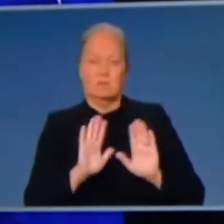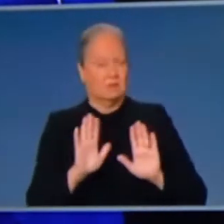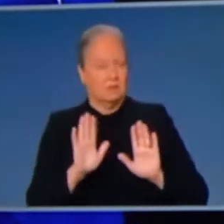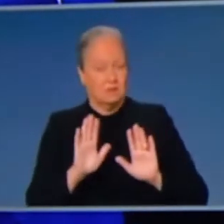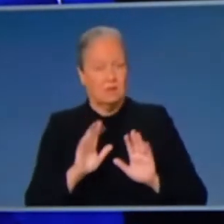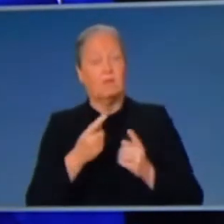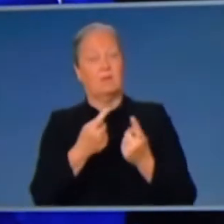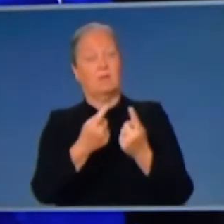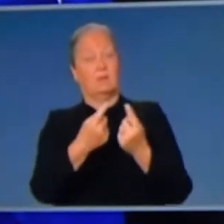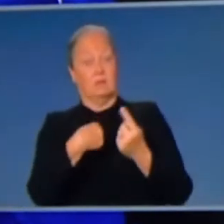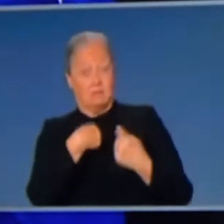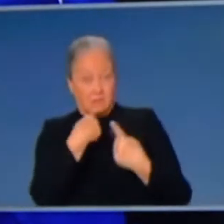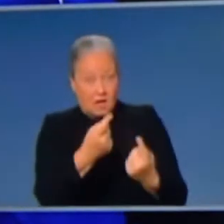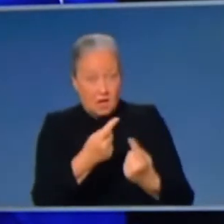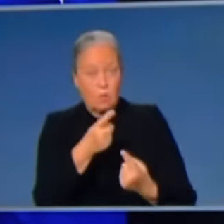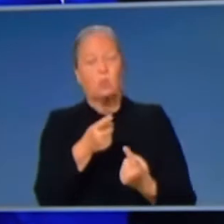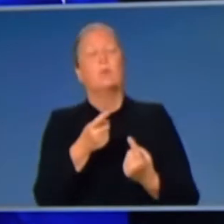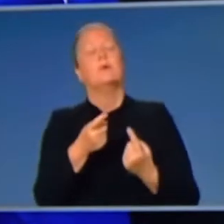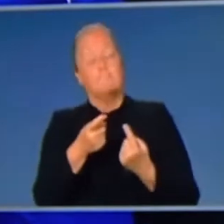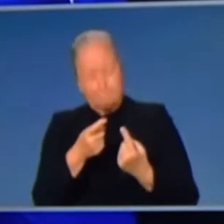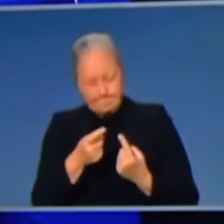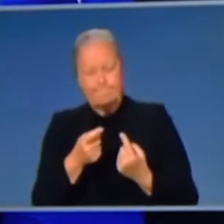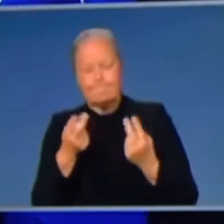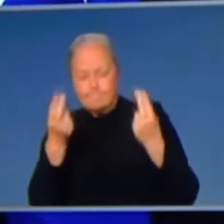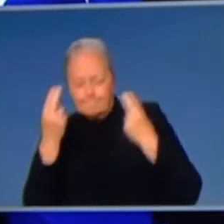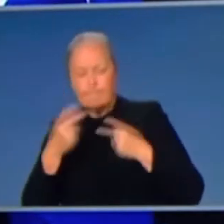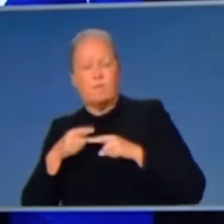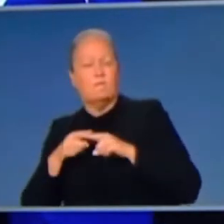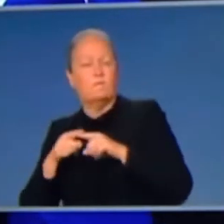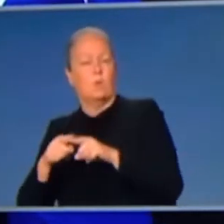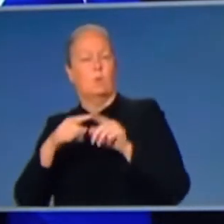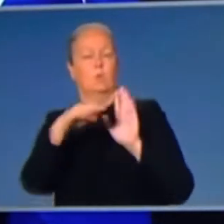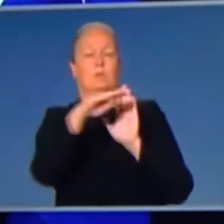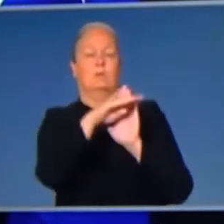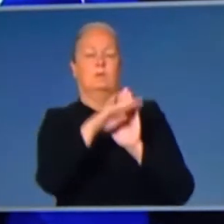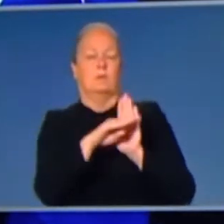adapt. Today, the AHPPC